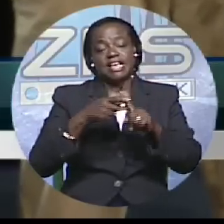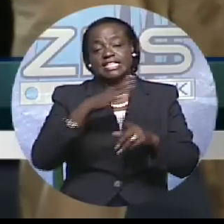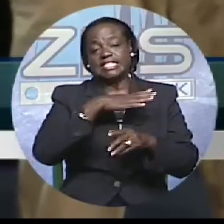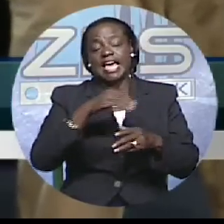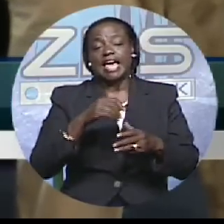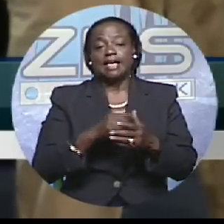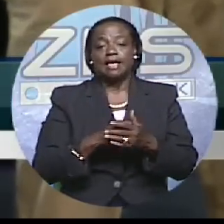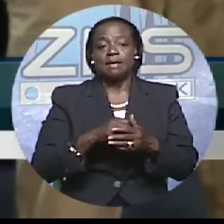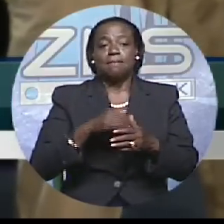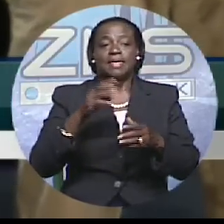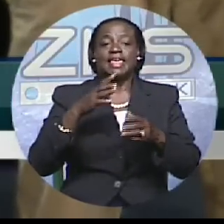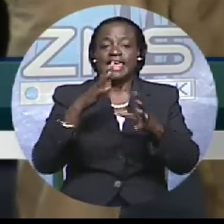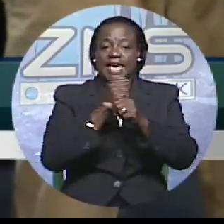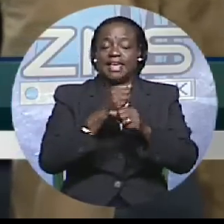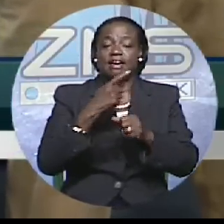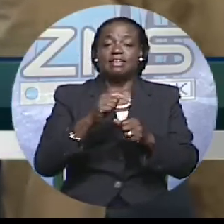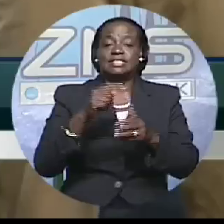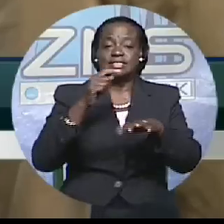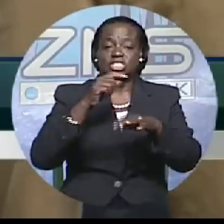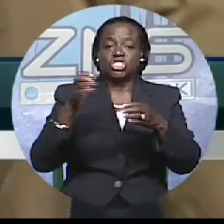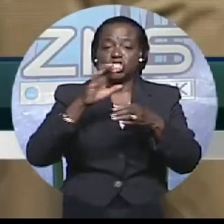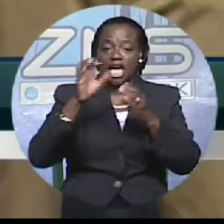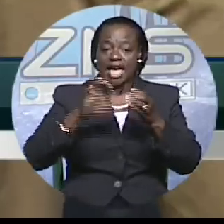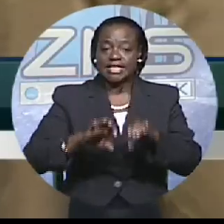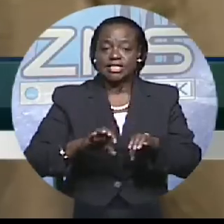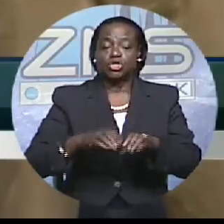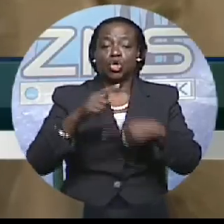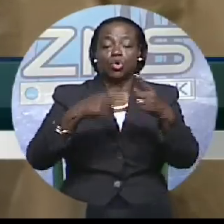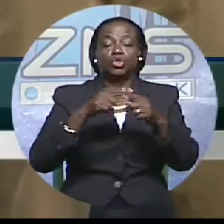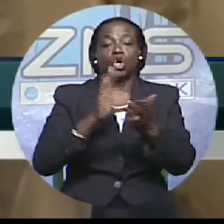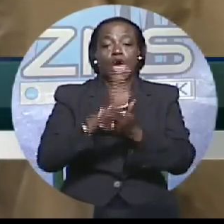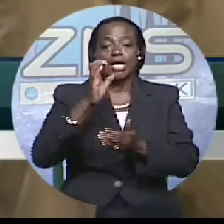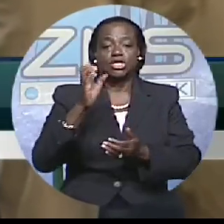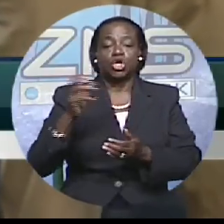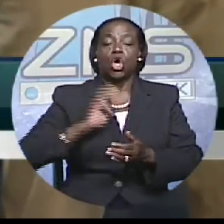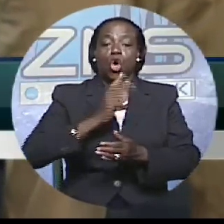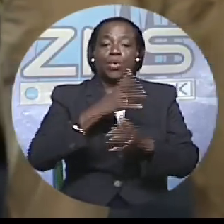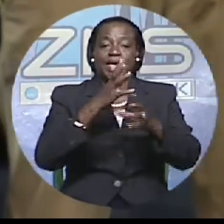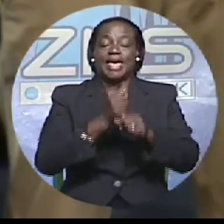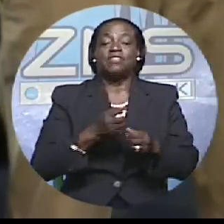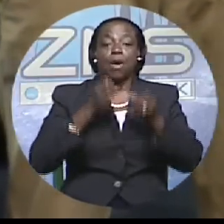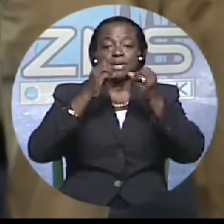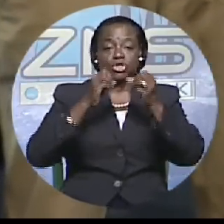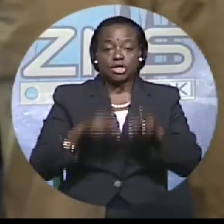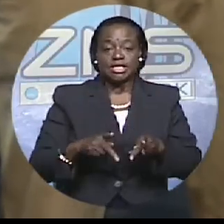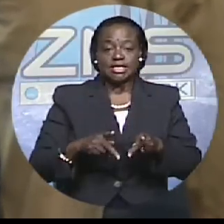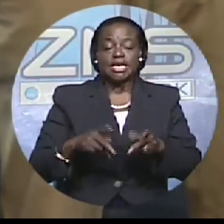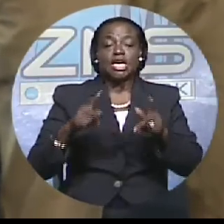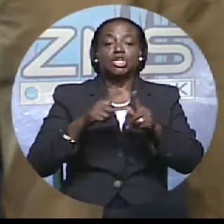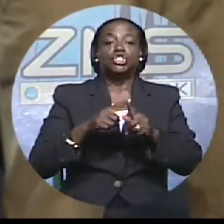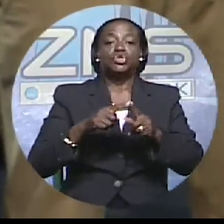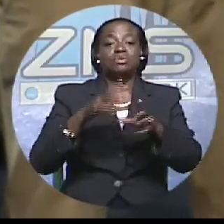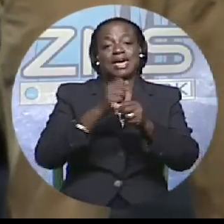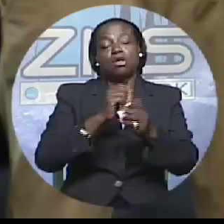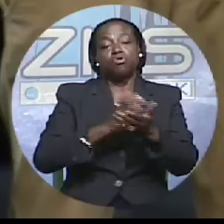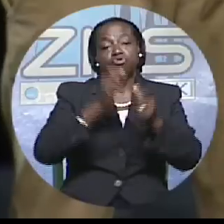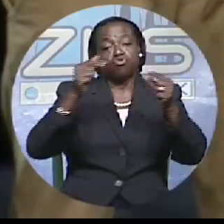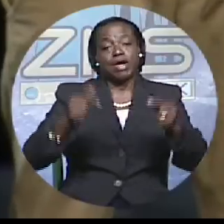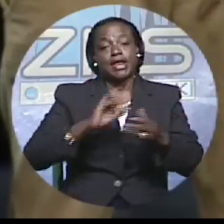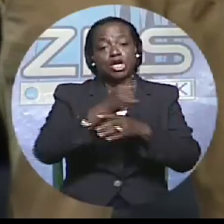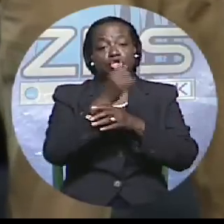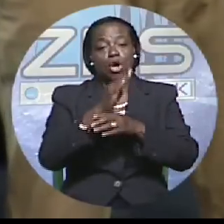attend college. We get the opportunity to receive great jobs and assist